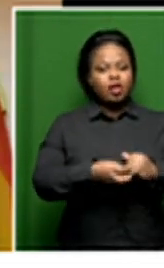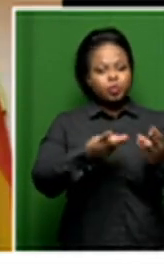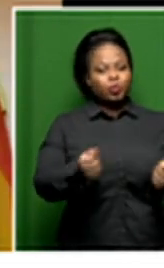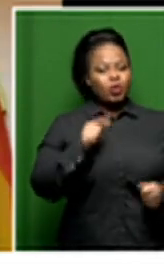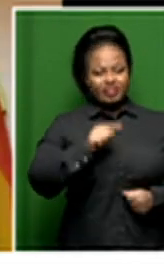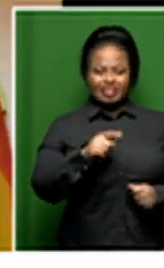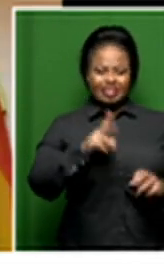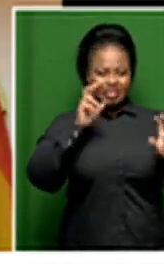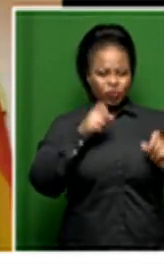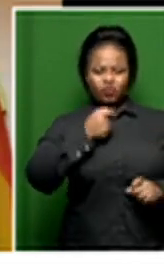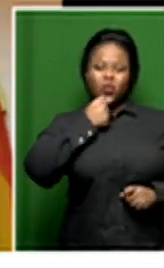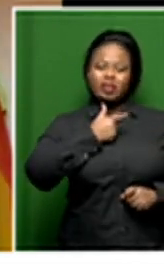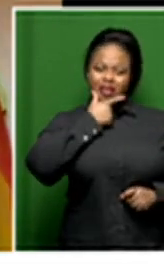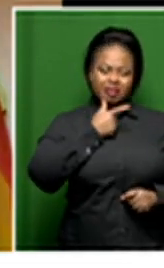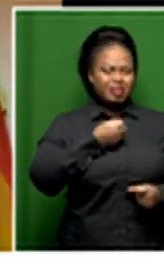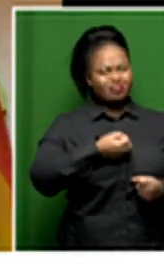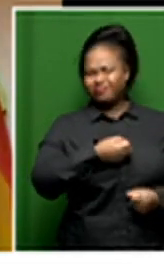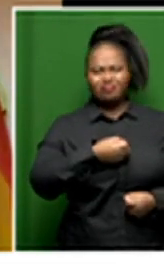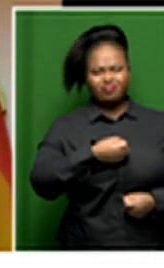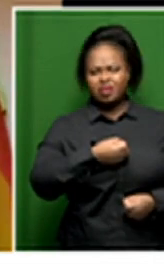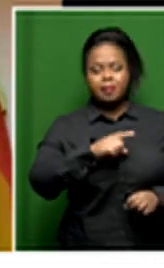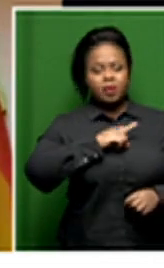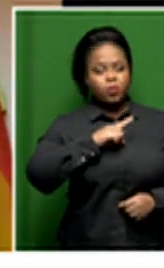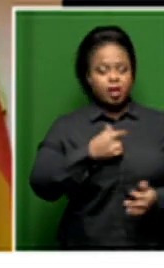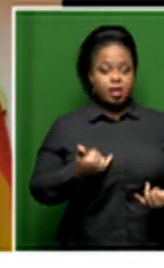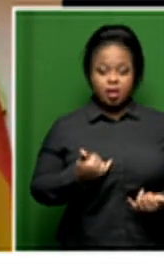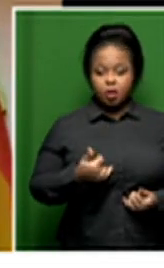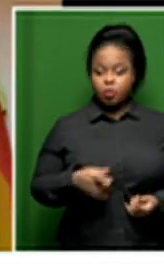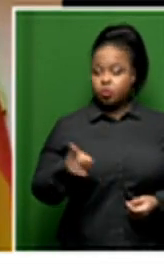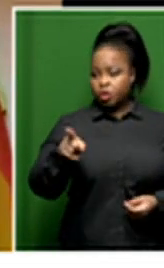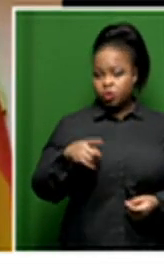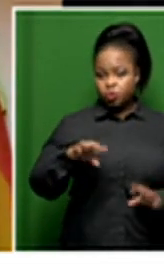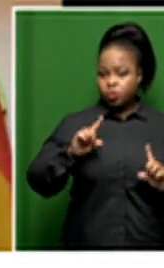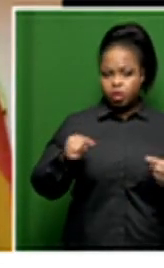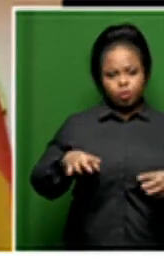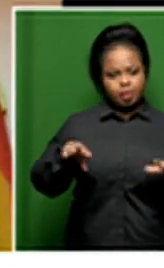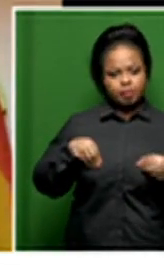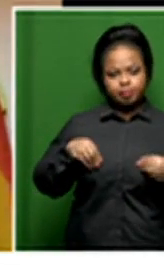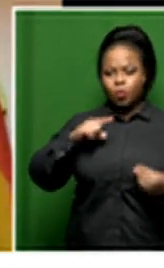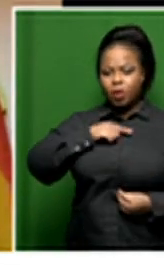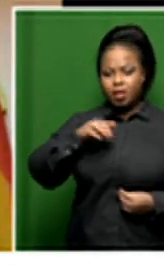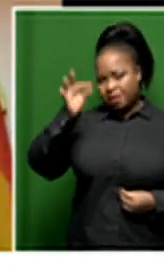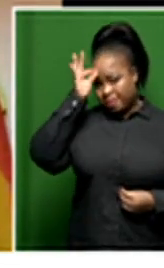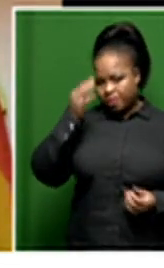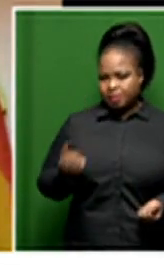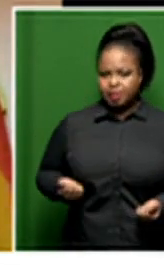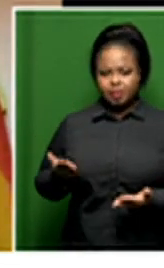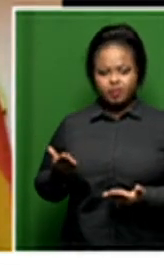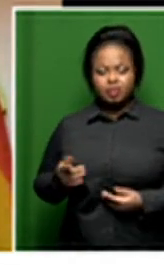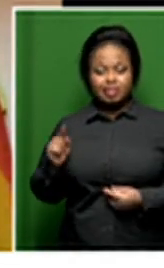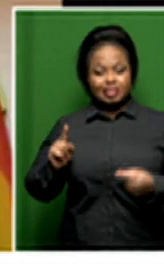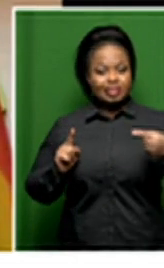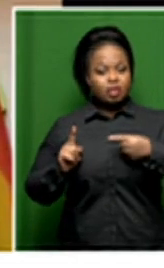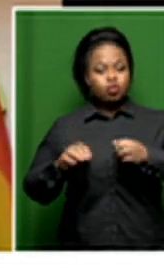response team. So we cannot accept that a police service that is supposed to protect, that is supposed to help